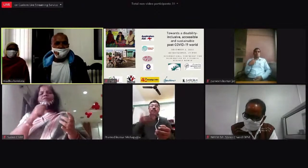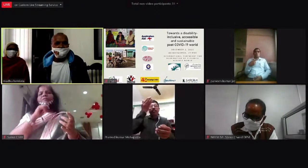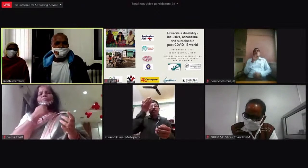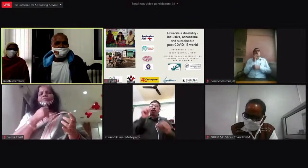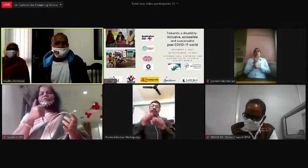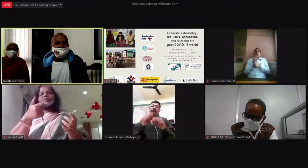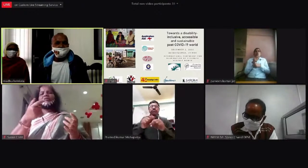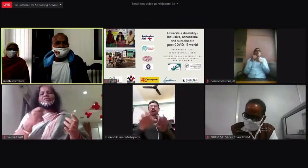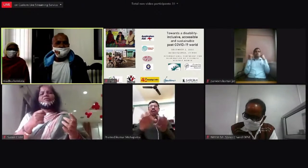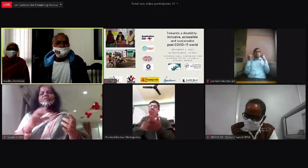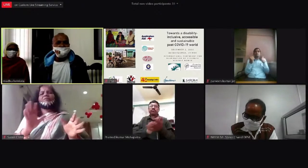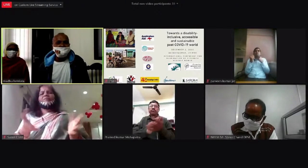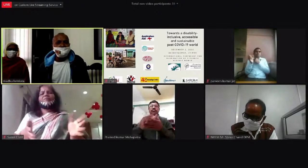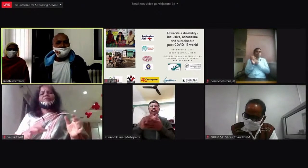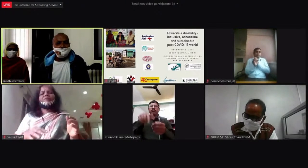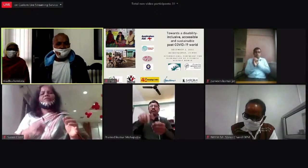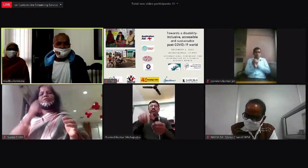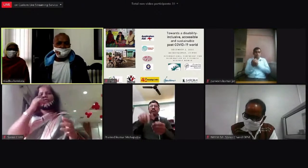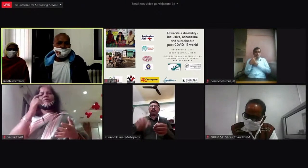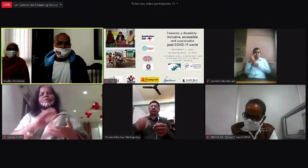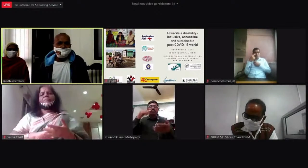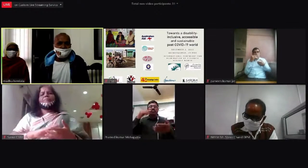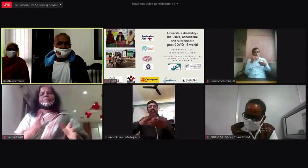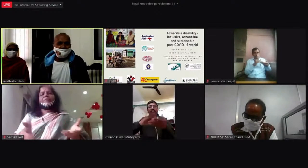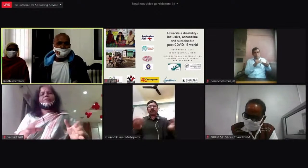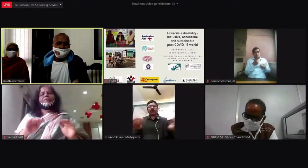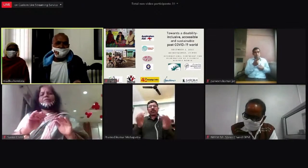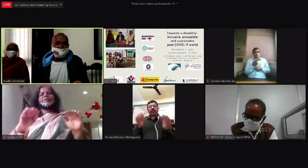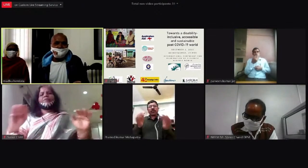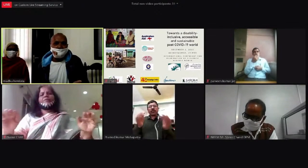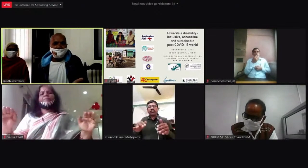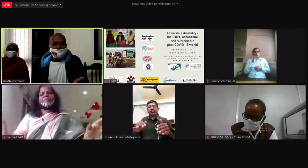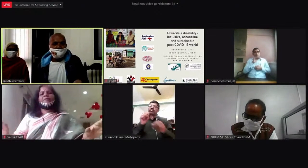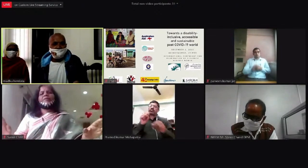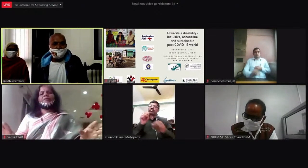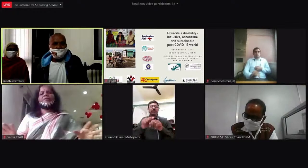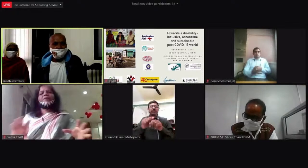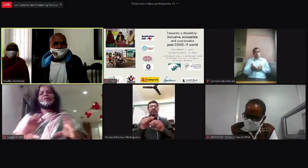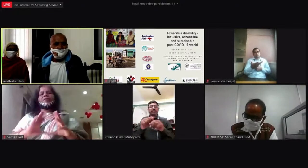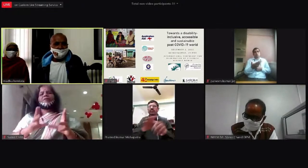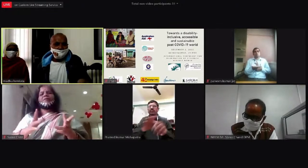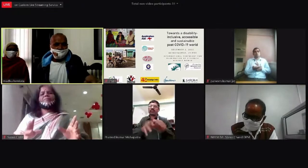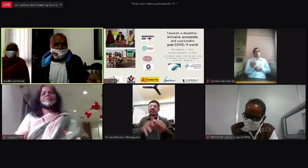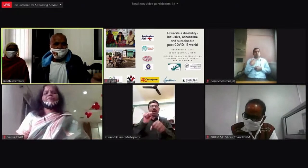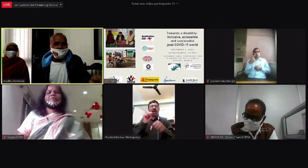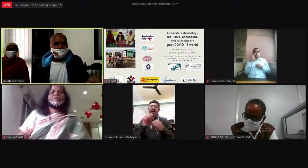old, and I have a wife, and I have a child, and